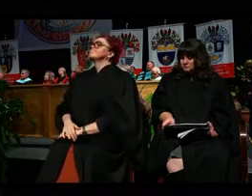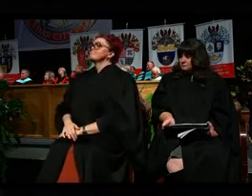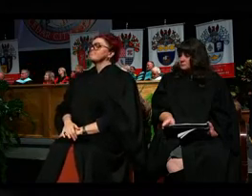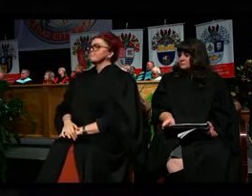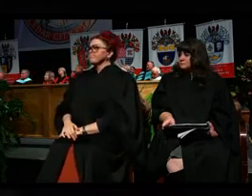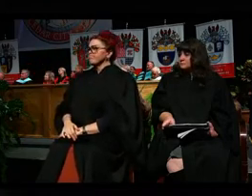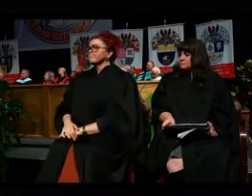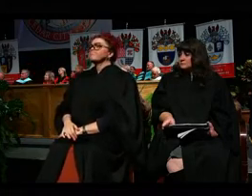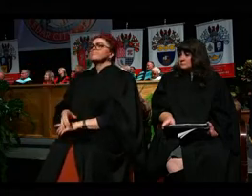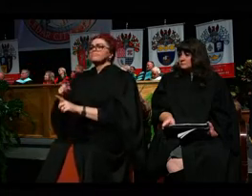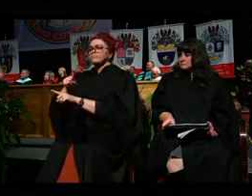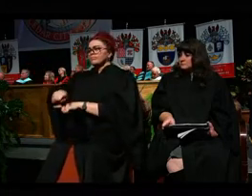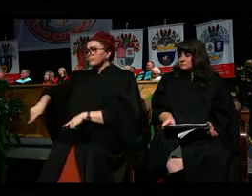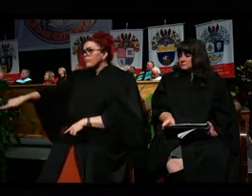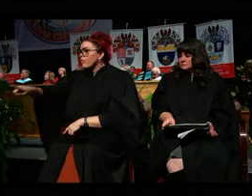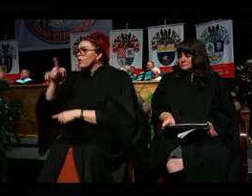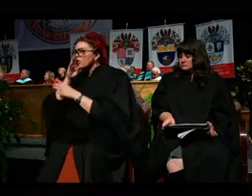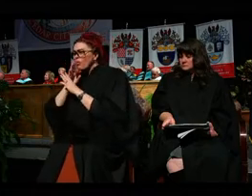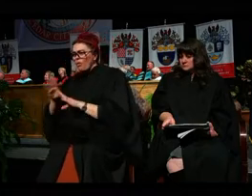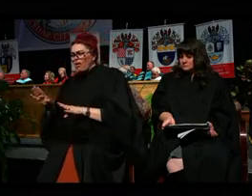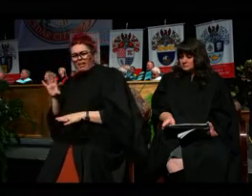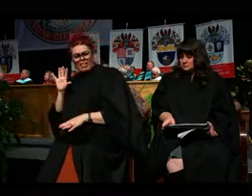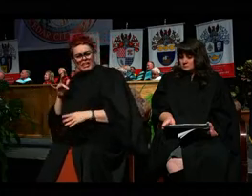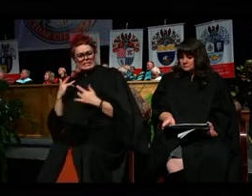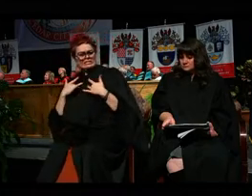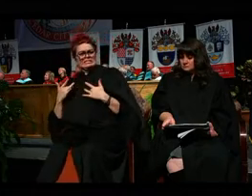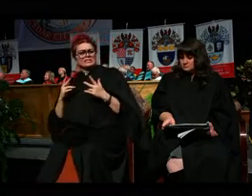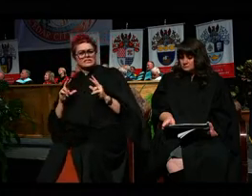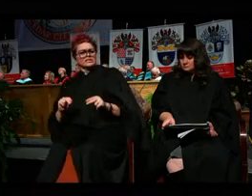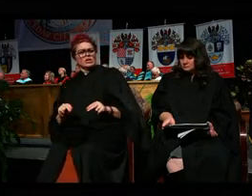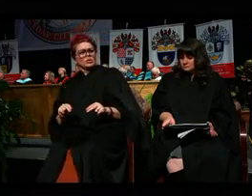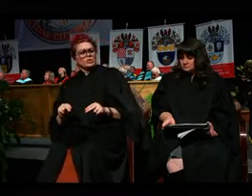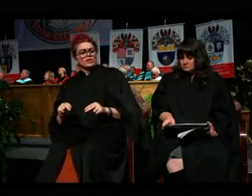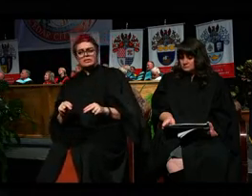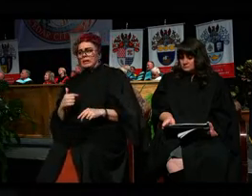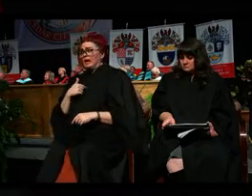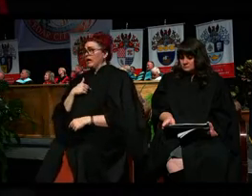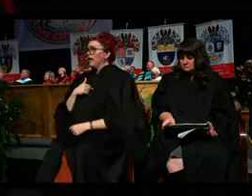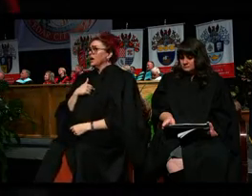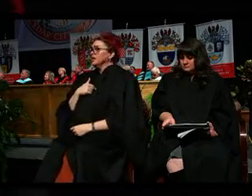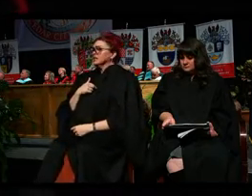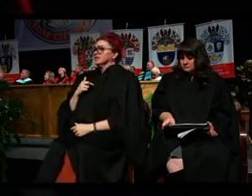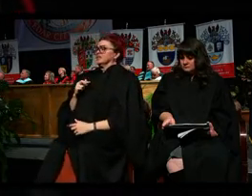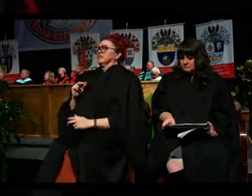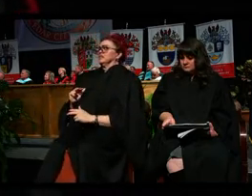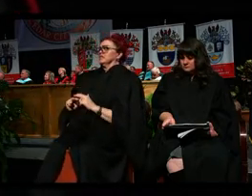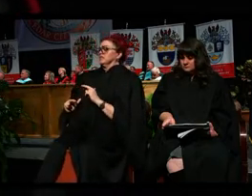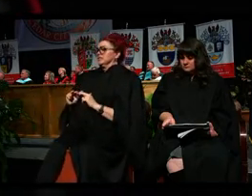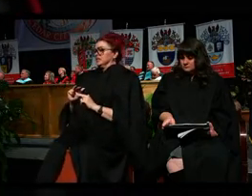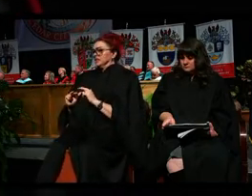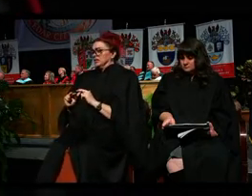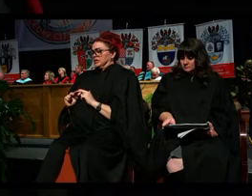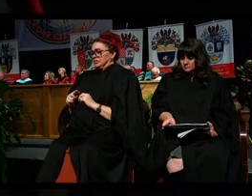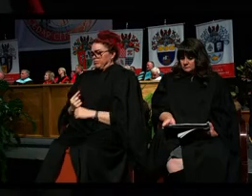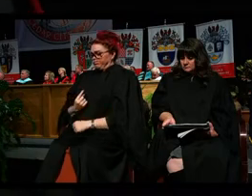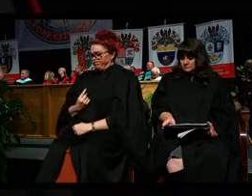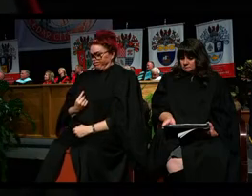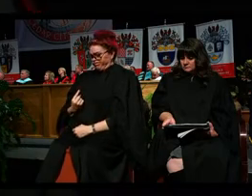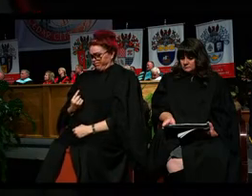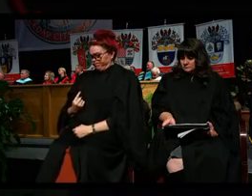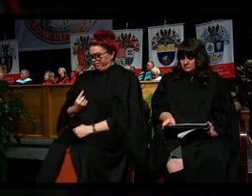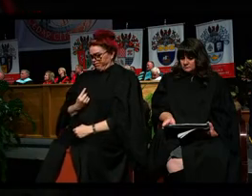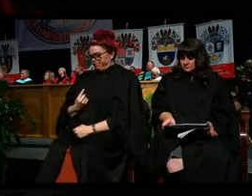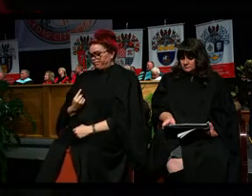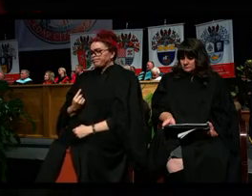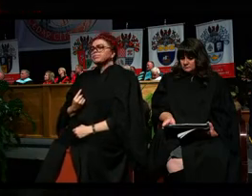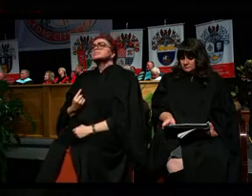And everyone went quiet because that wasn't usual. And I felt as awkward and lonely as you can